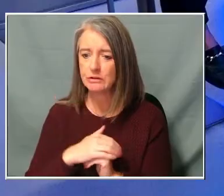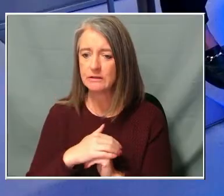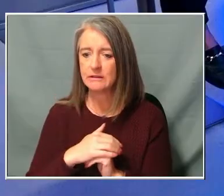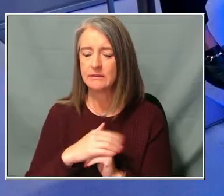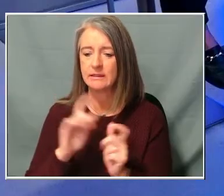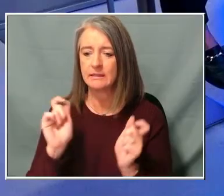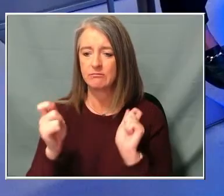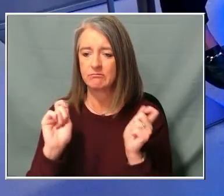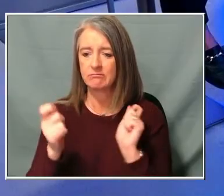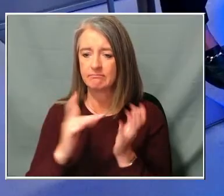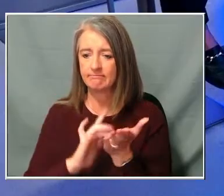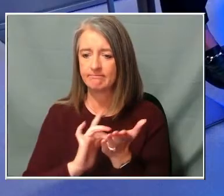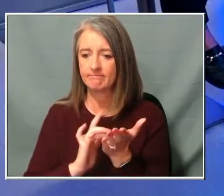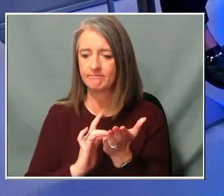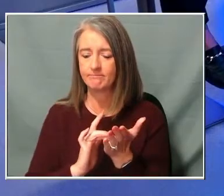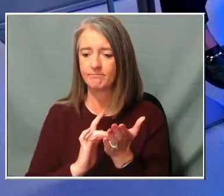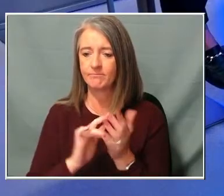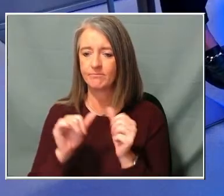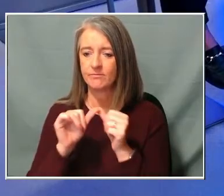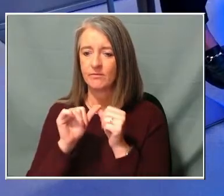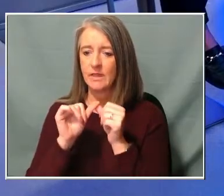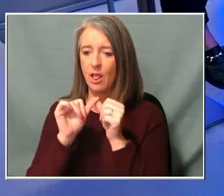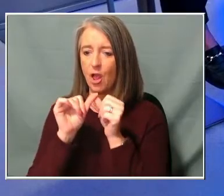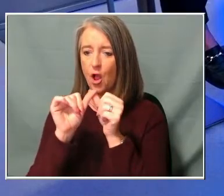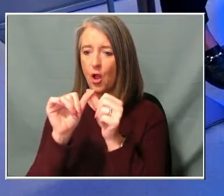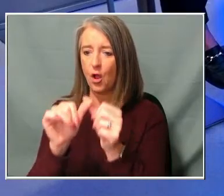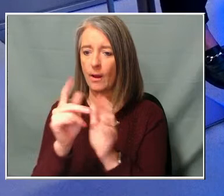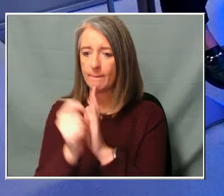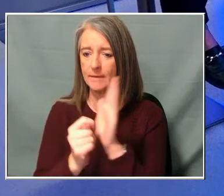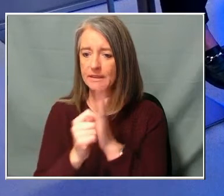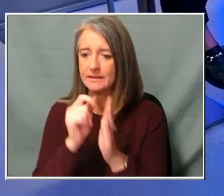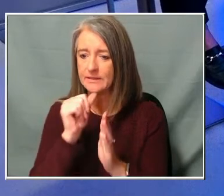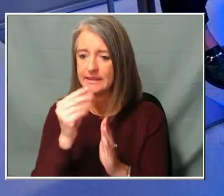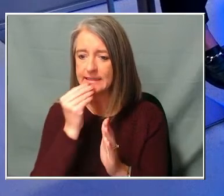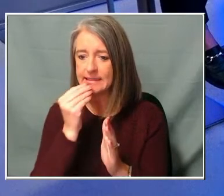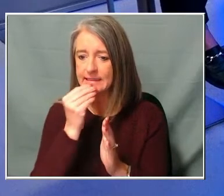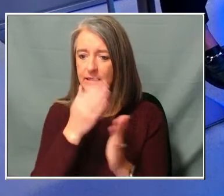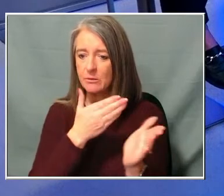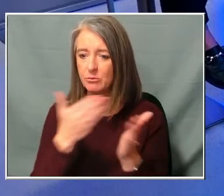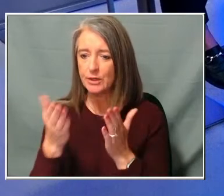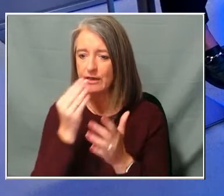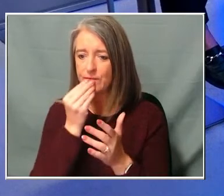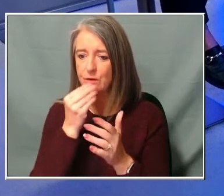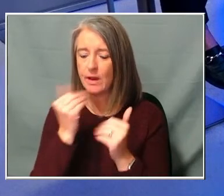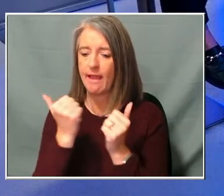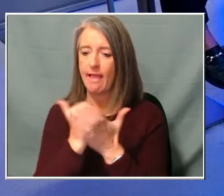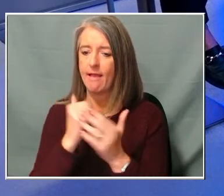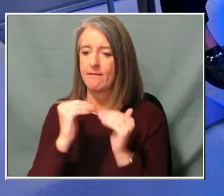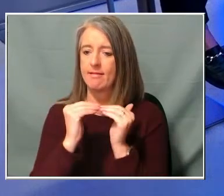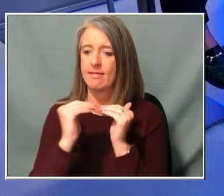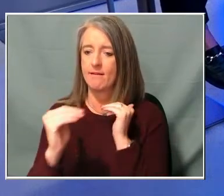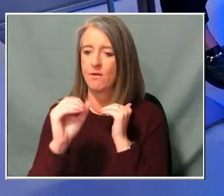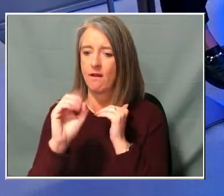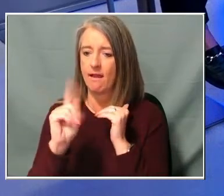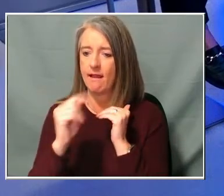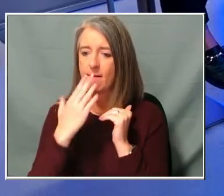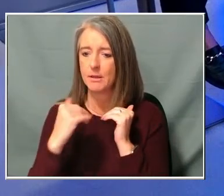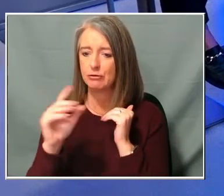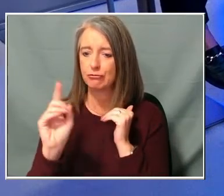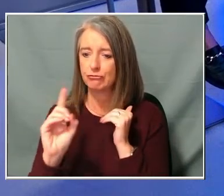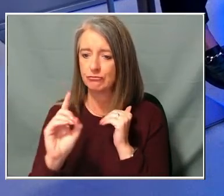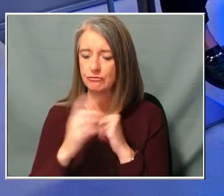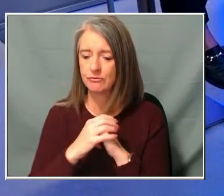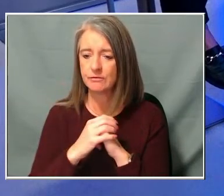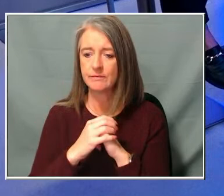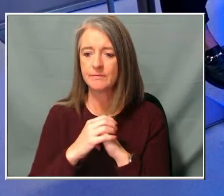it'd be interesting when you talk about long periods of not eating and needing to bring foods in to help level out your blood sugar. So yeah, not the